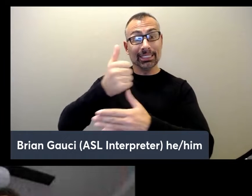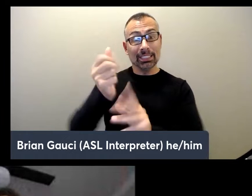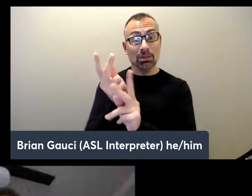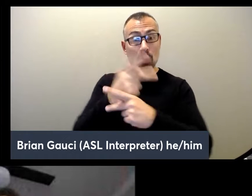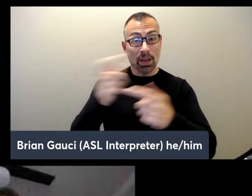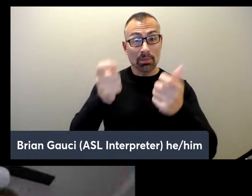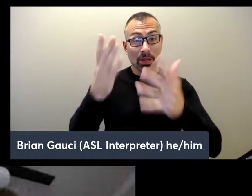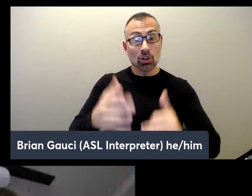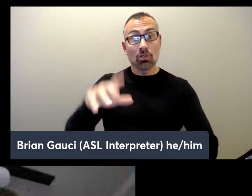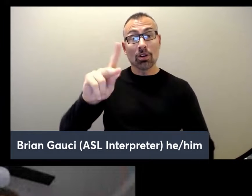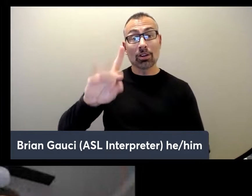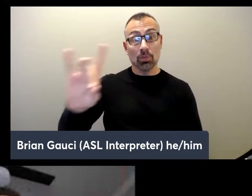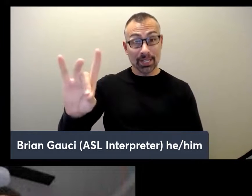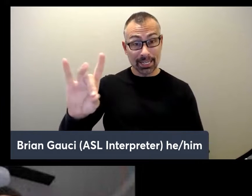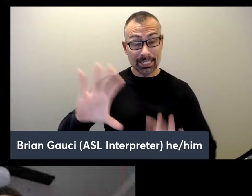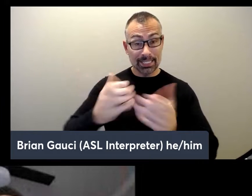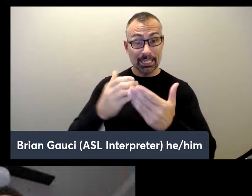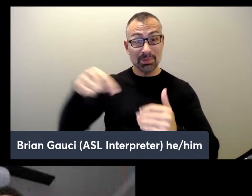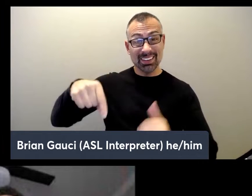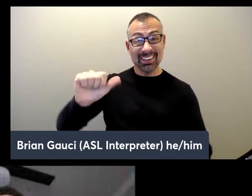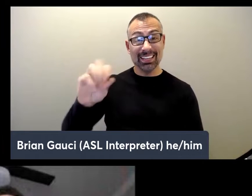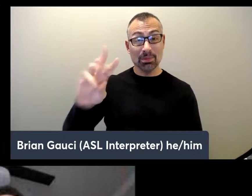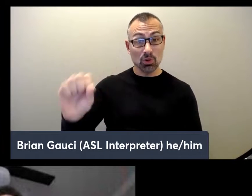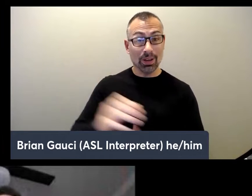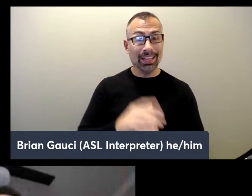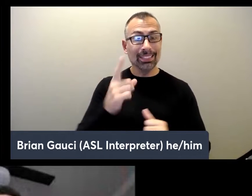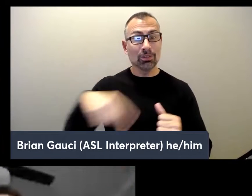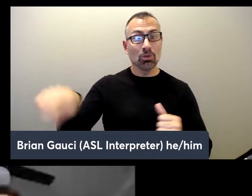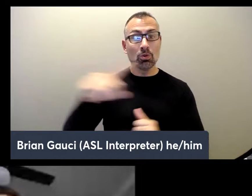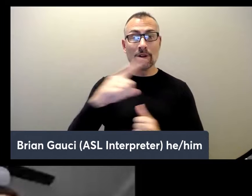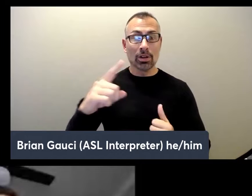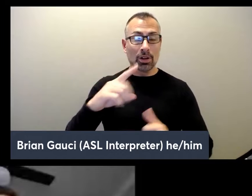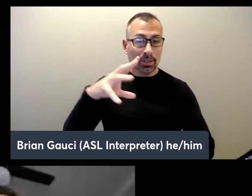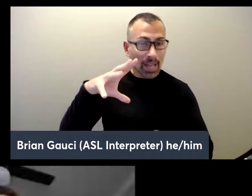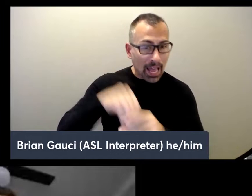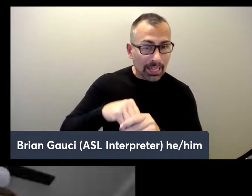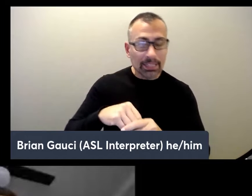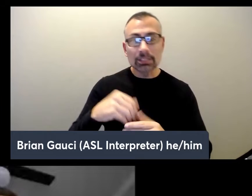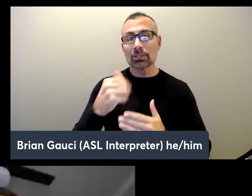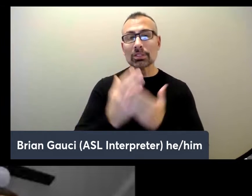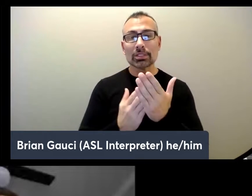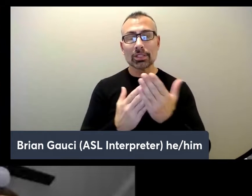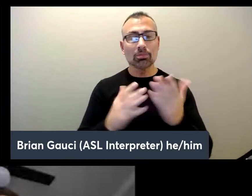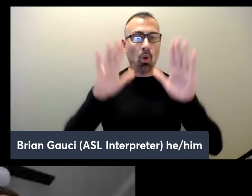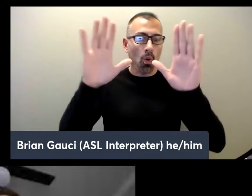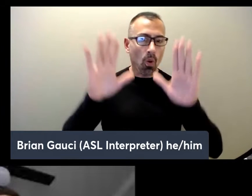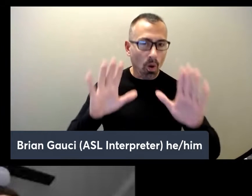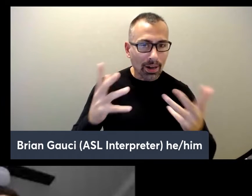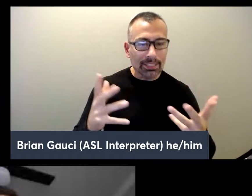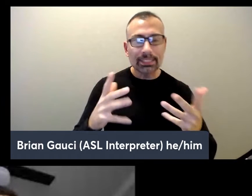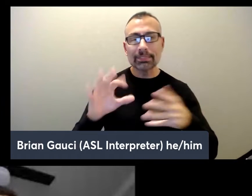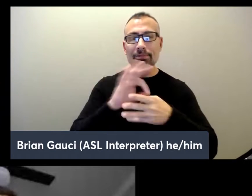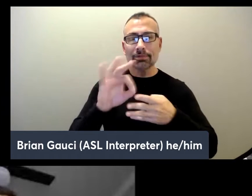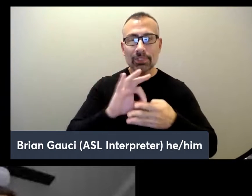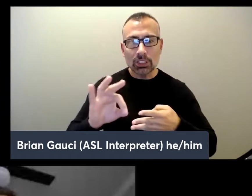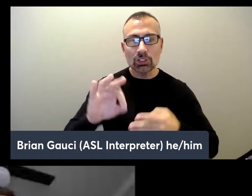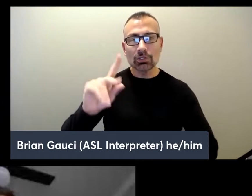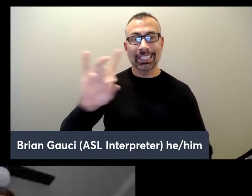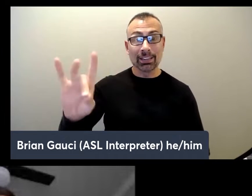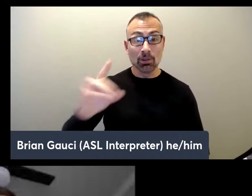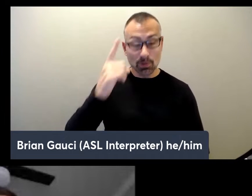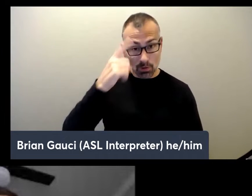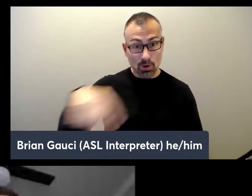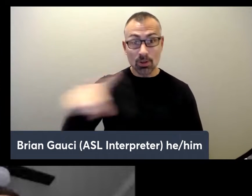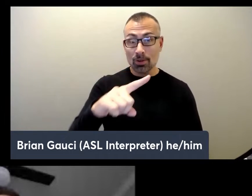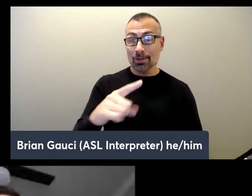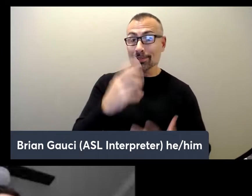AWS and love building some awesome Kubernetes features for all of you. And it's been awesome to see the things that you need and how